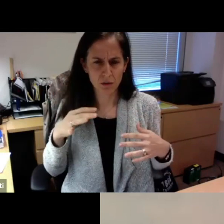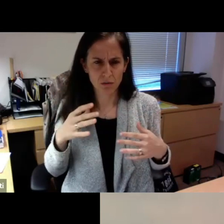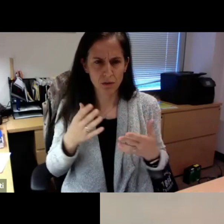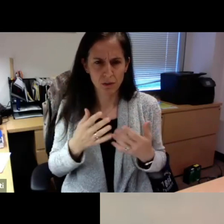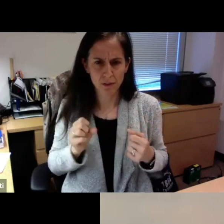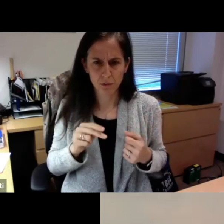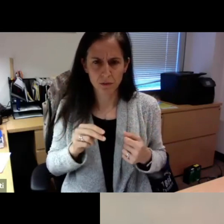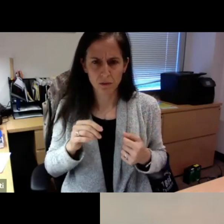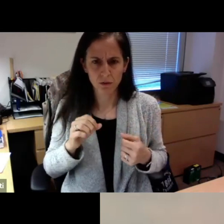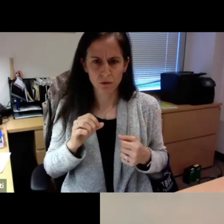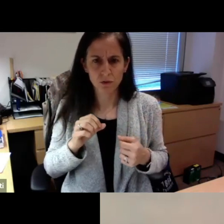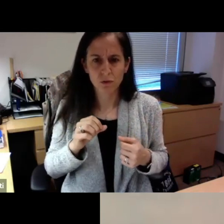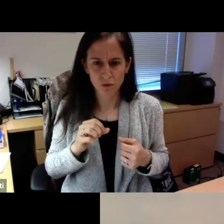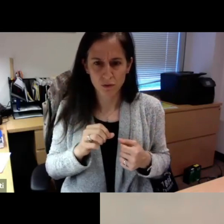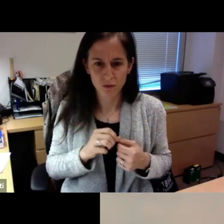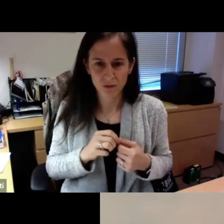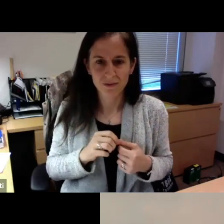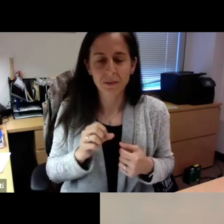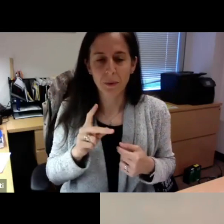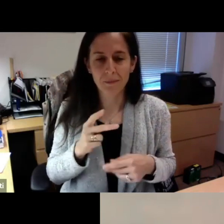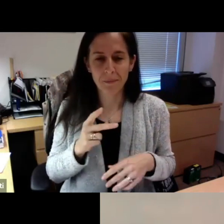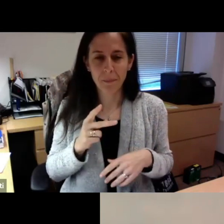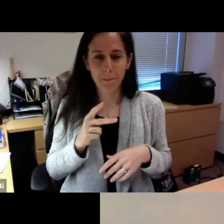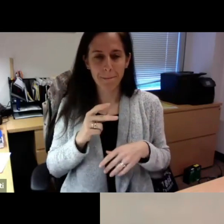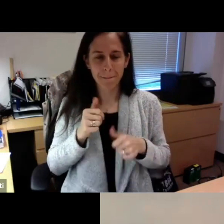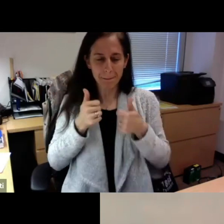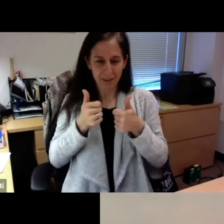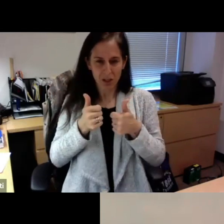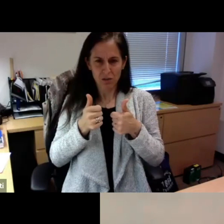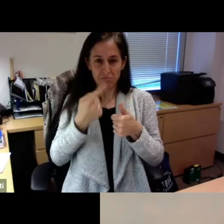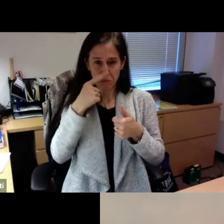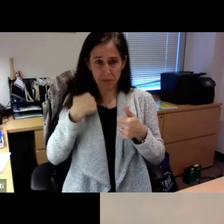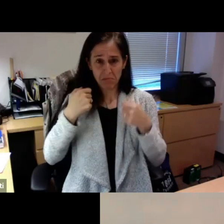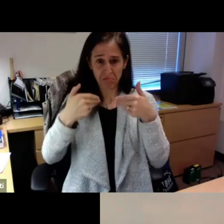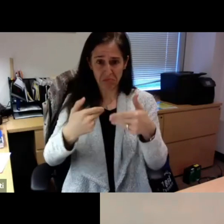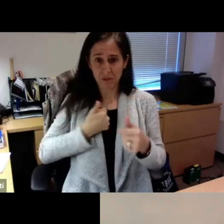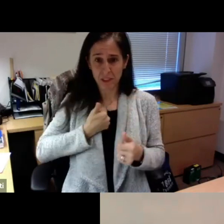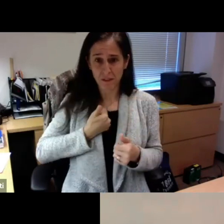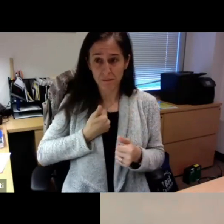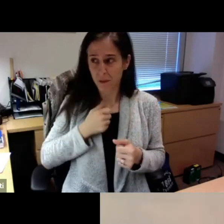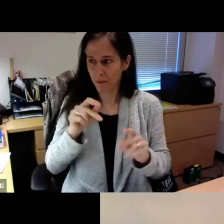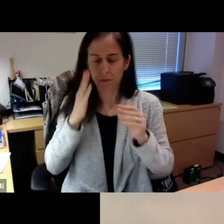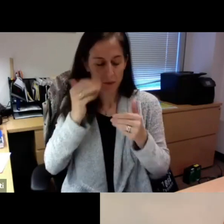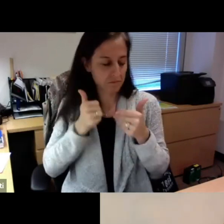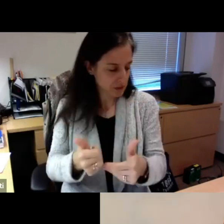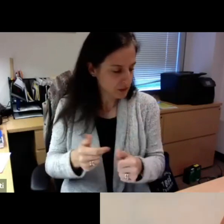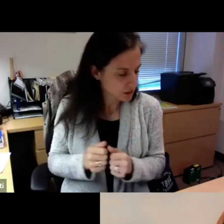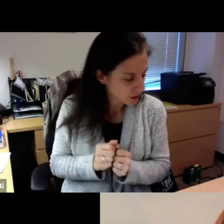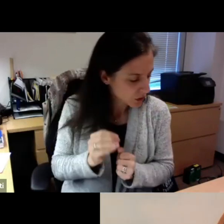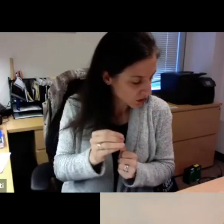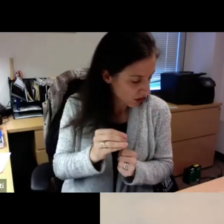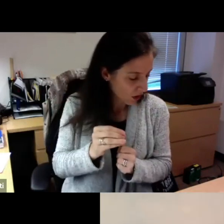that. We'll have the other interpreter check their sound. Is that better? Yes. Mm-hmm. Oh,